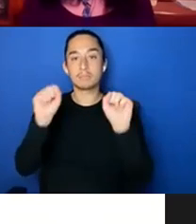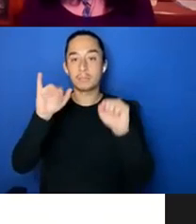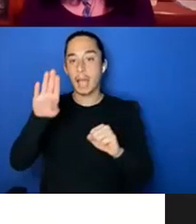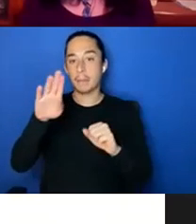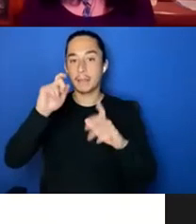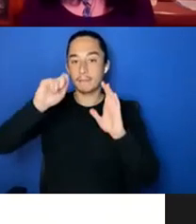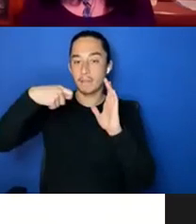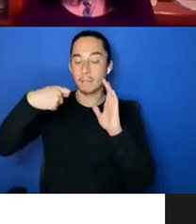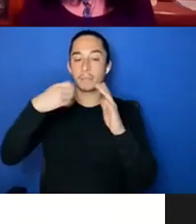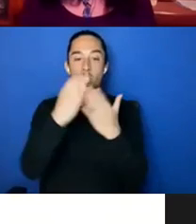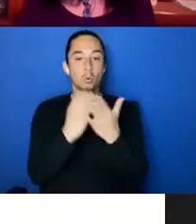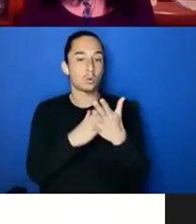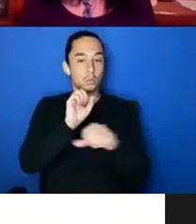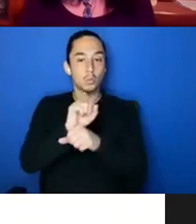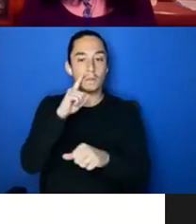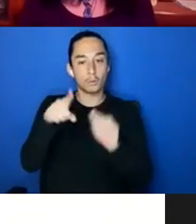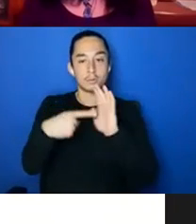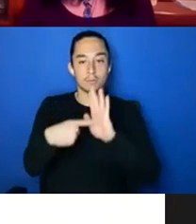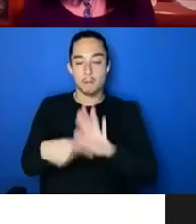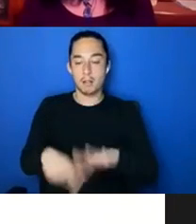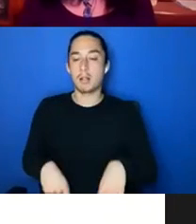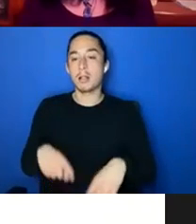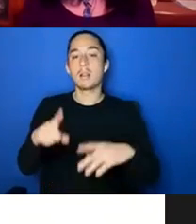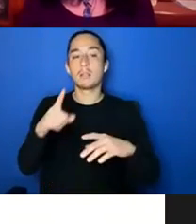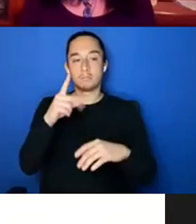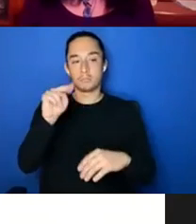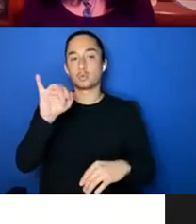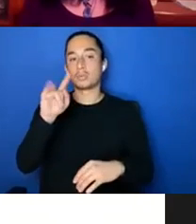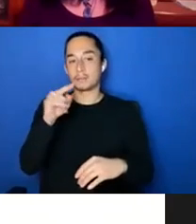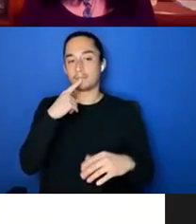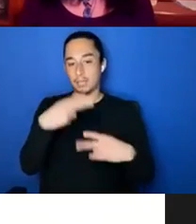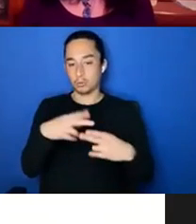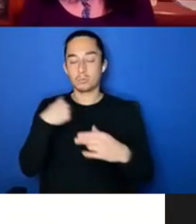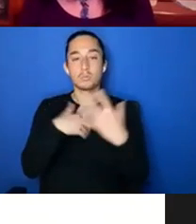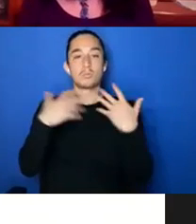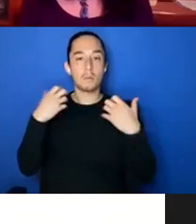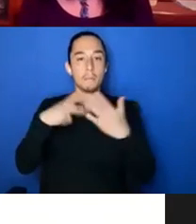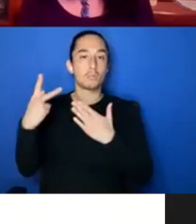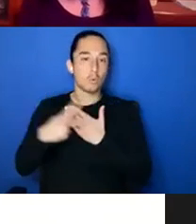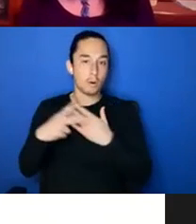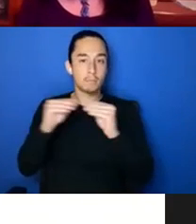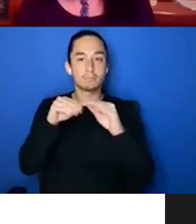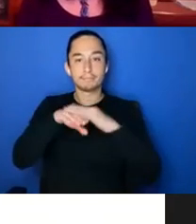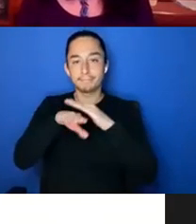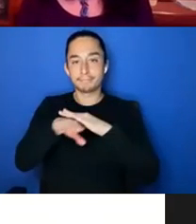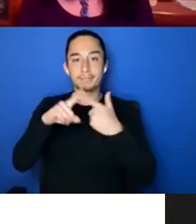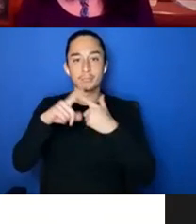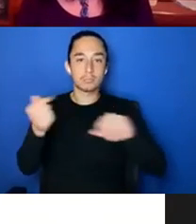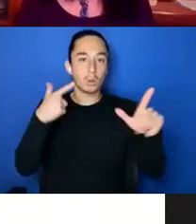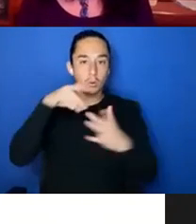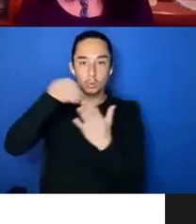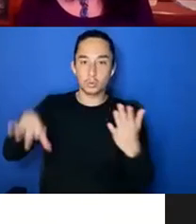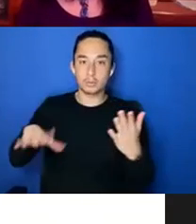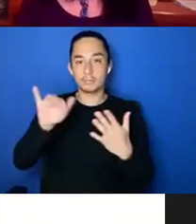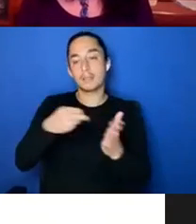for example, that Nurit was mentioning. We just wanted to make programs accessible to students all across our campus. That is honestly